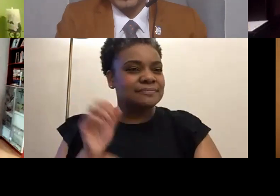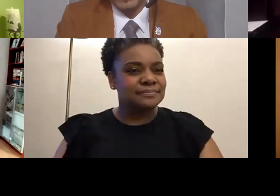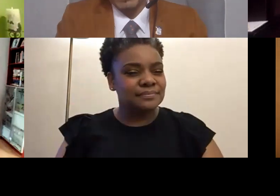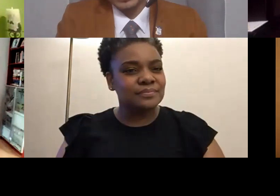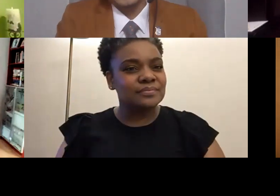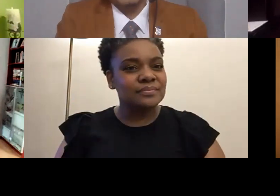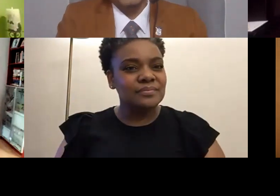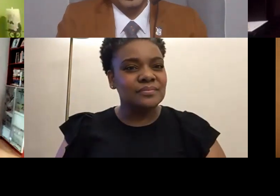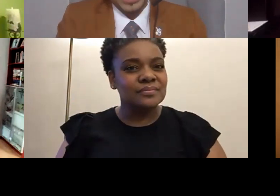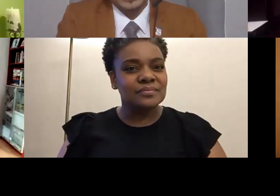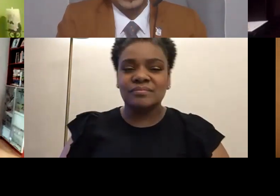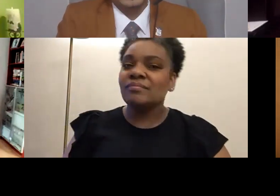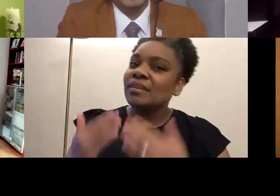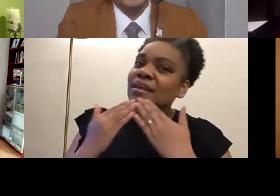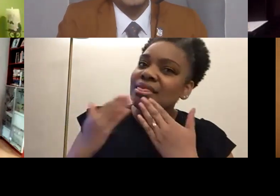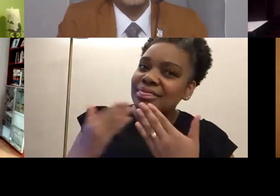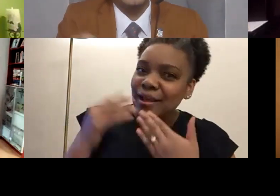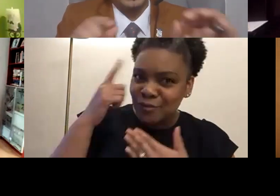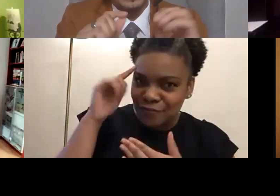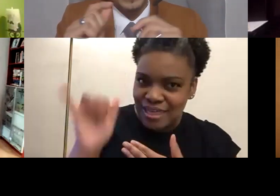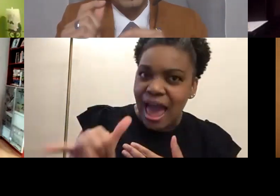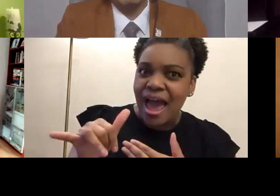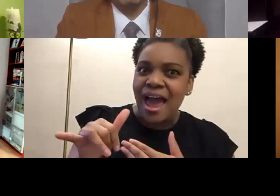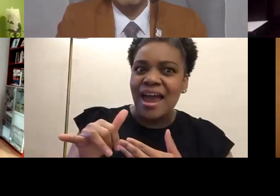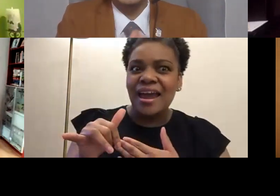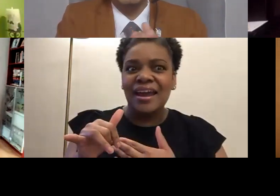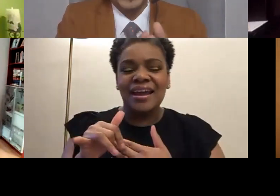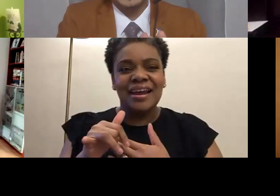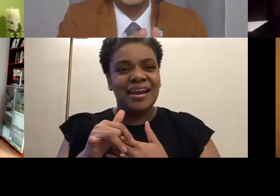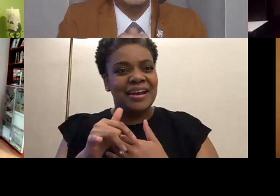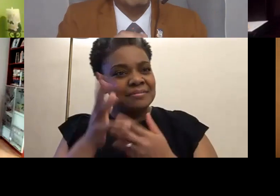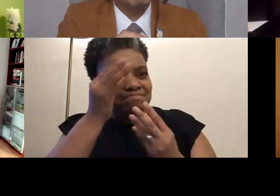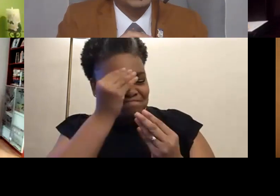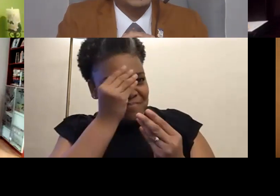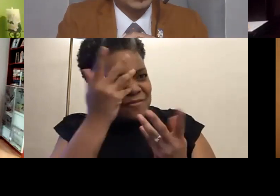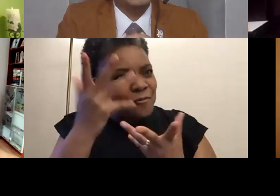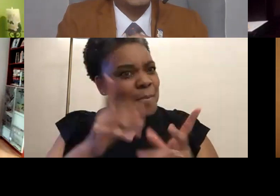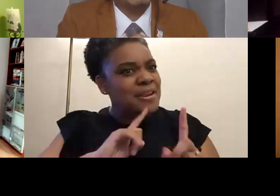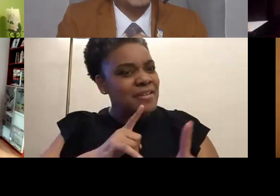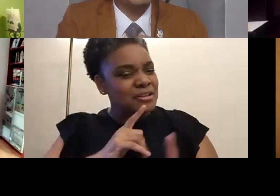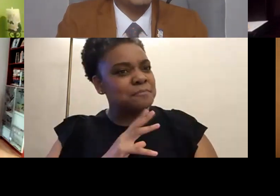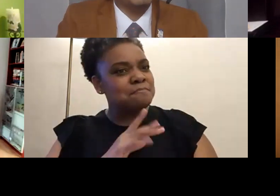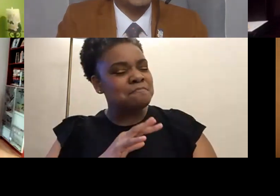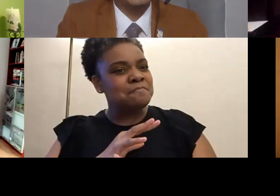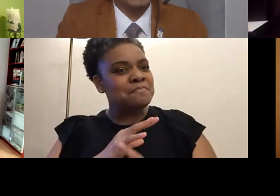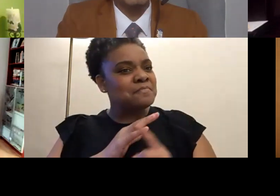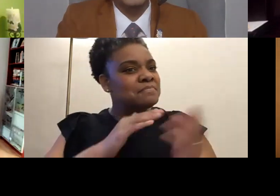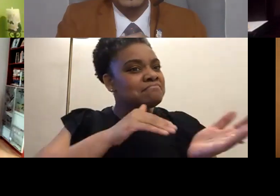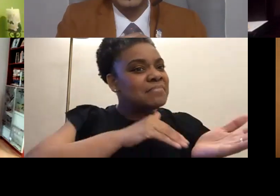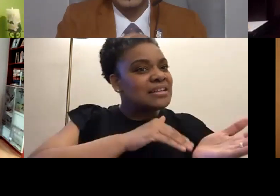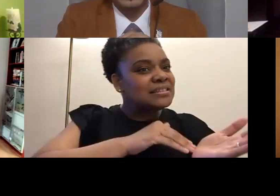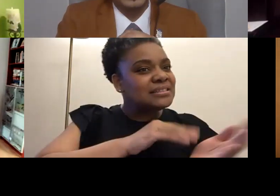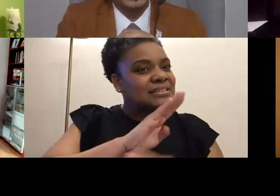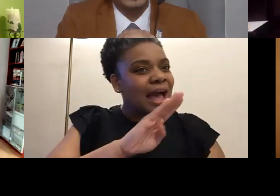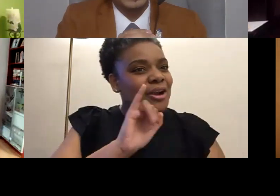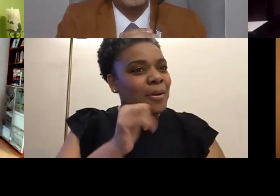Thank you very much for that very informative answer. Dr. Bihm or Professor